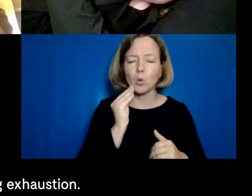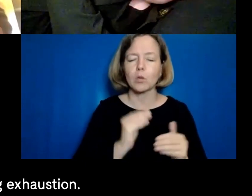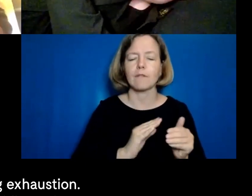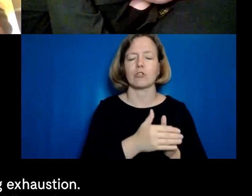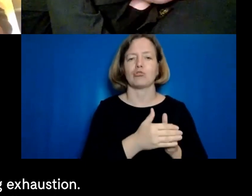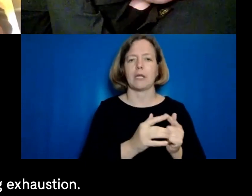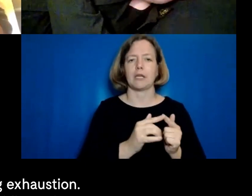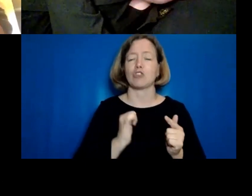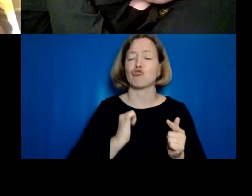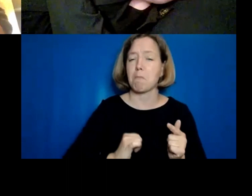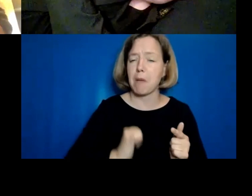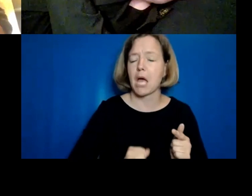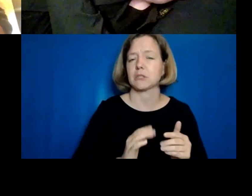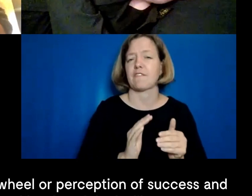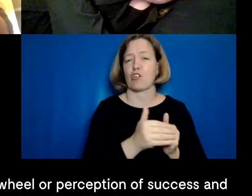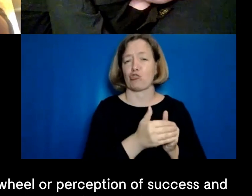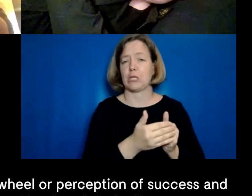pain, and